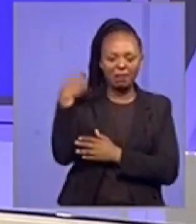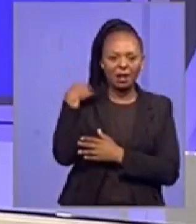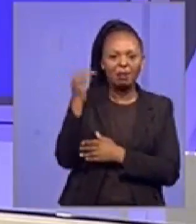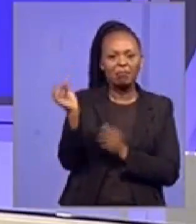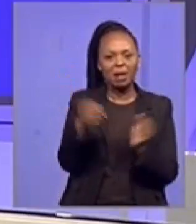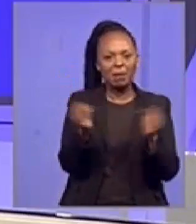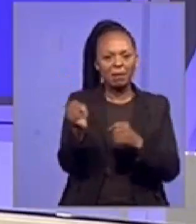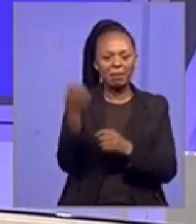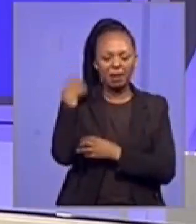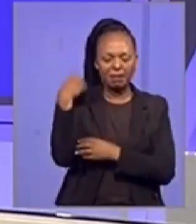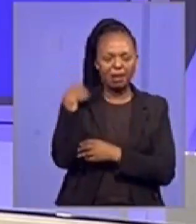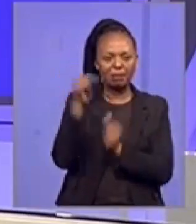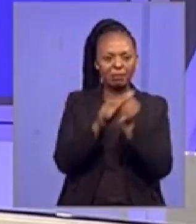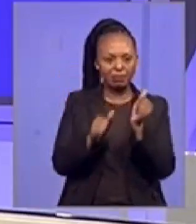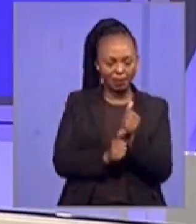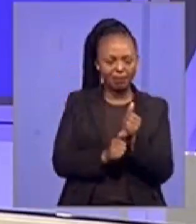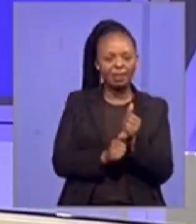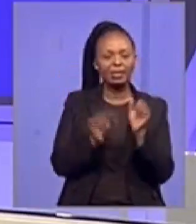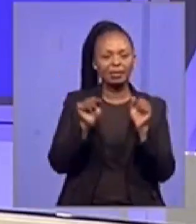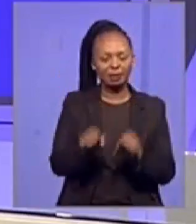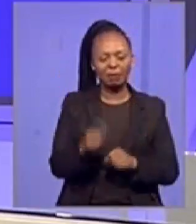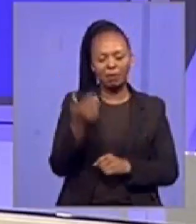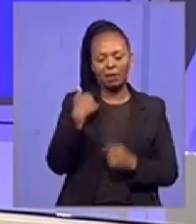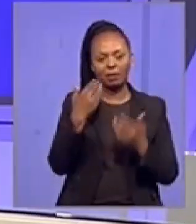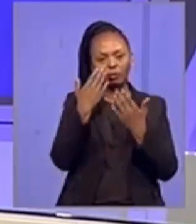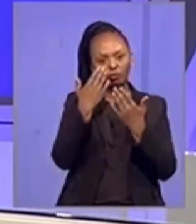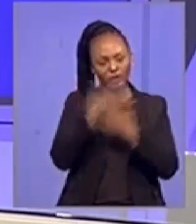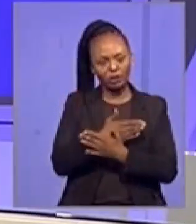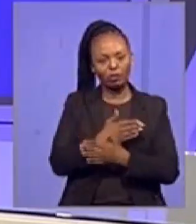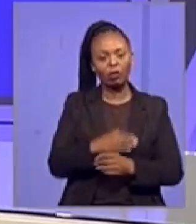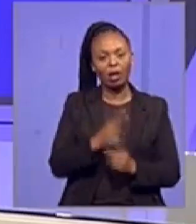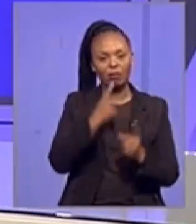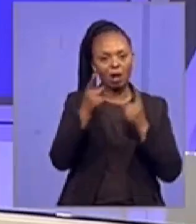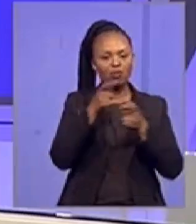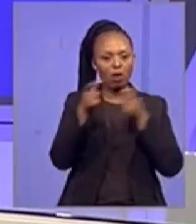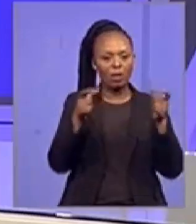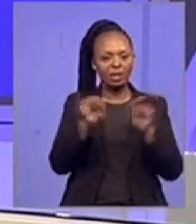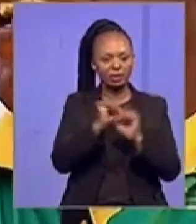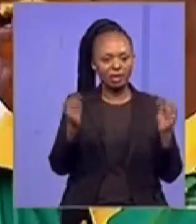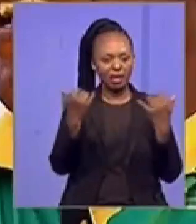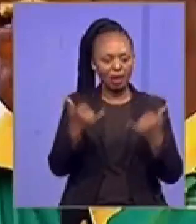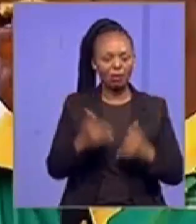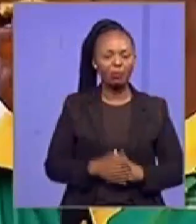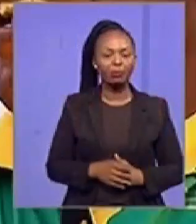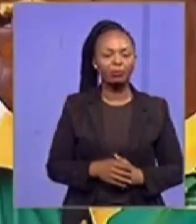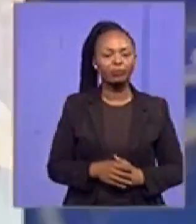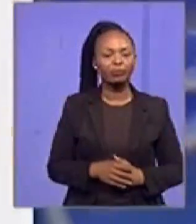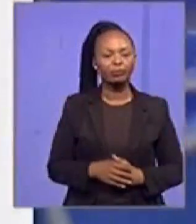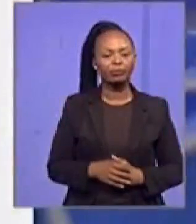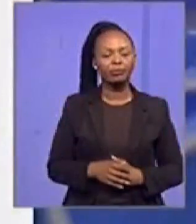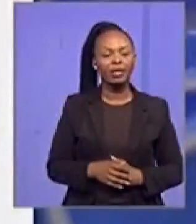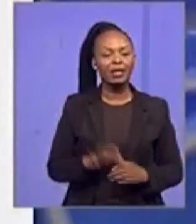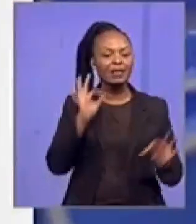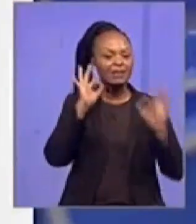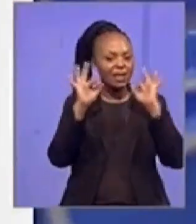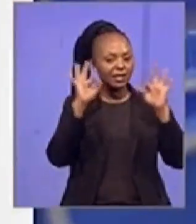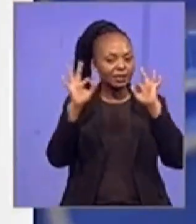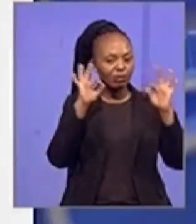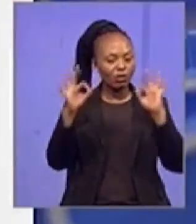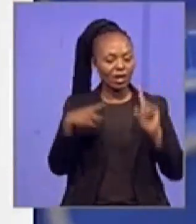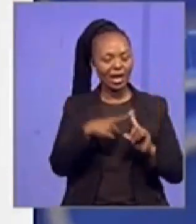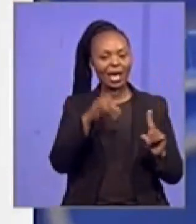bopresidente ka meeting ya hae maobane bosiu. Mme melaetsa ya lona ha re bela pe re khutlela yona e tsamaya ka mokgwa o latelang. Mane ho Facebook